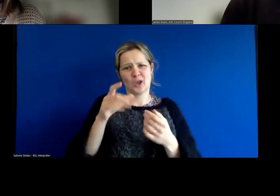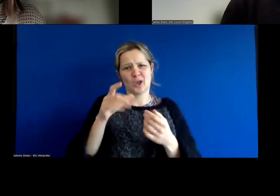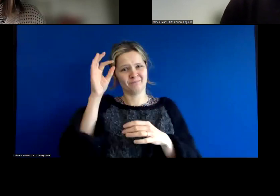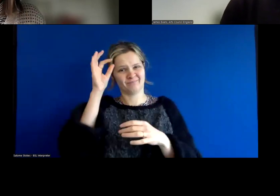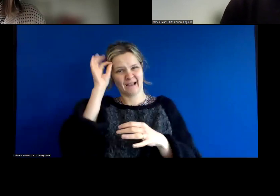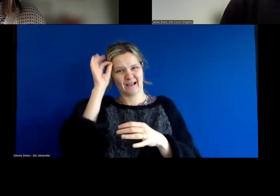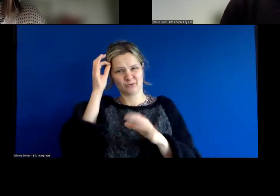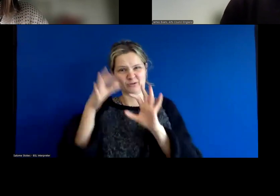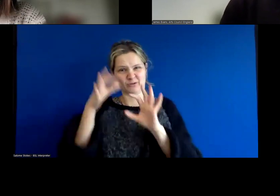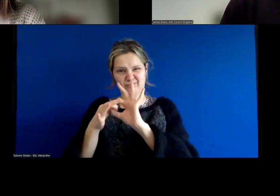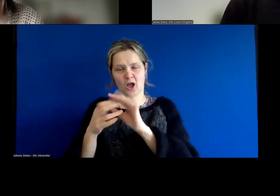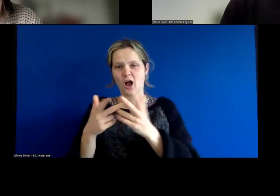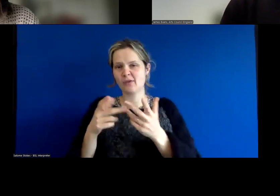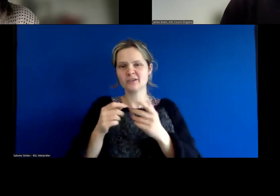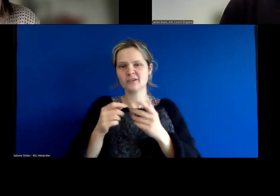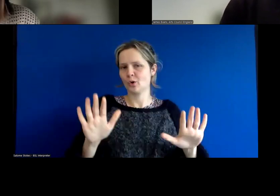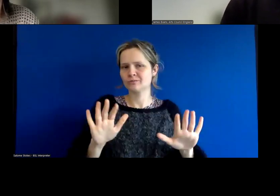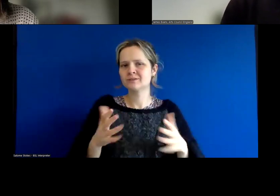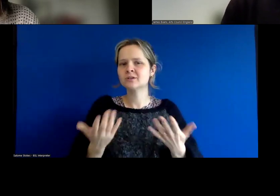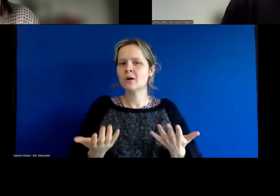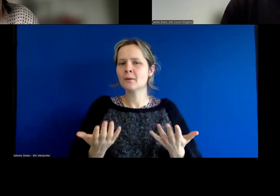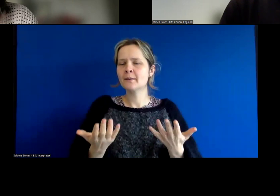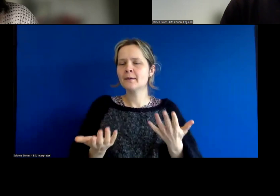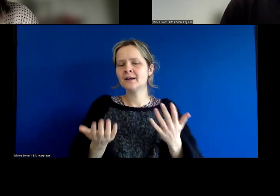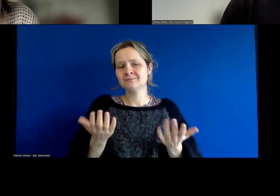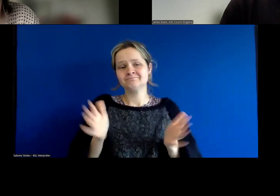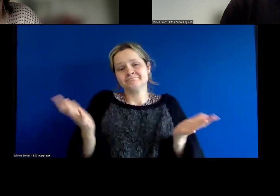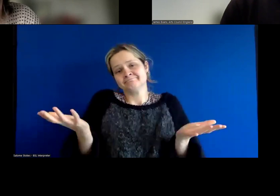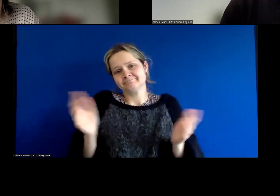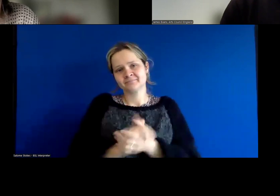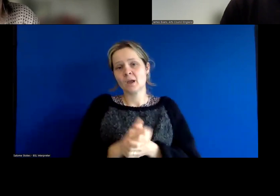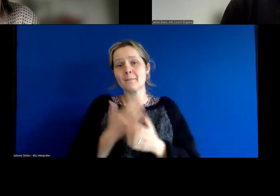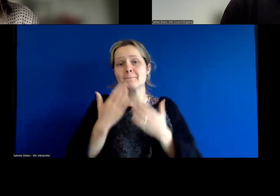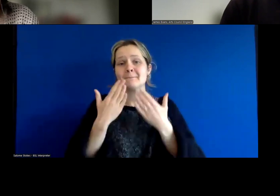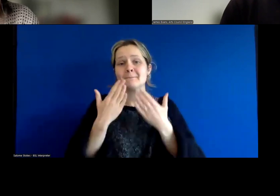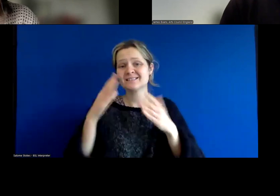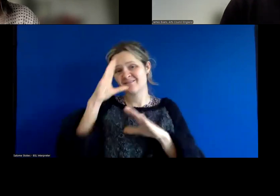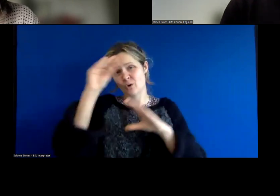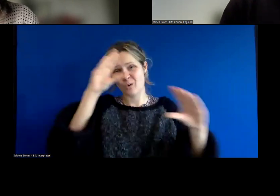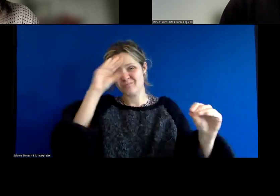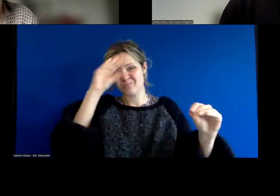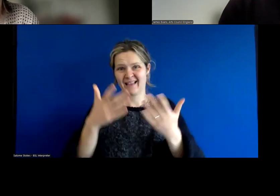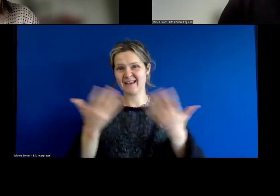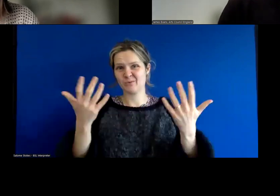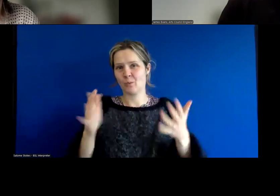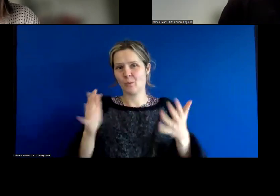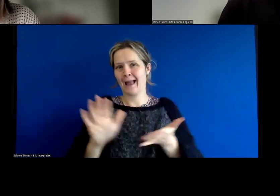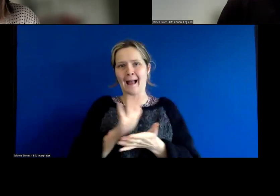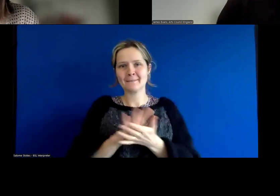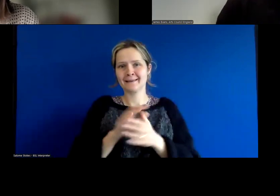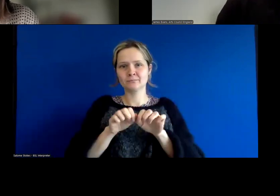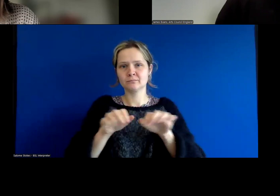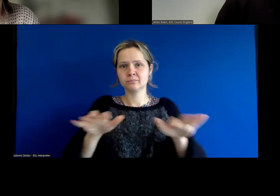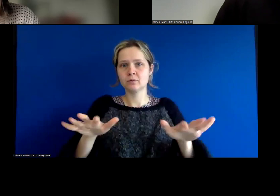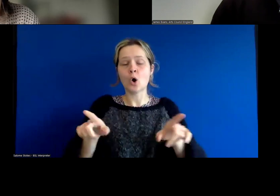don't with all. So yeah, please share at will, and we're very happy to again have suggestions around